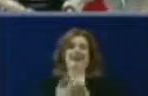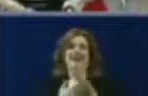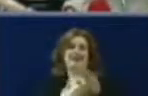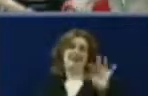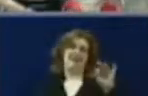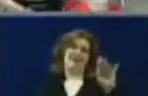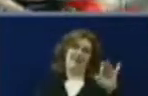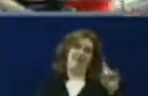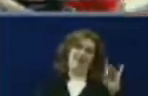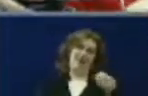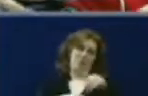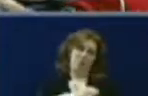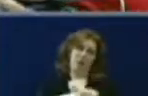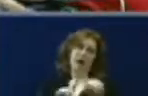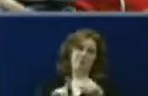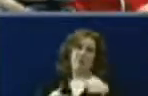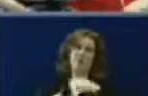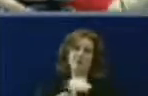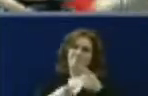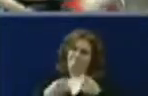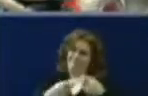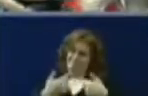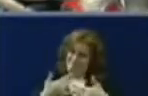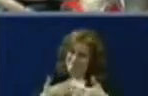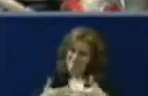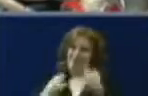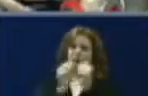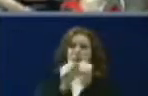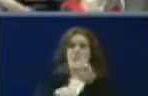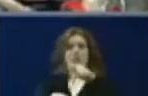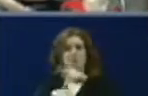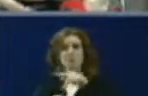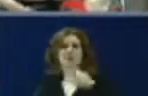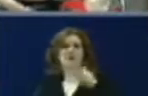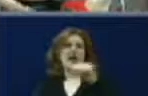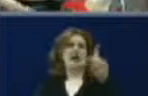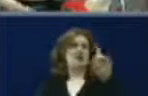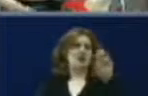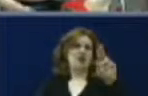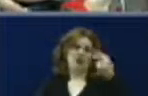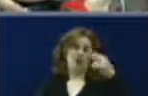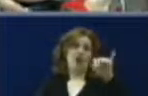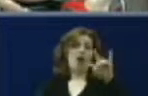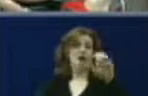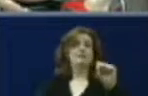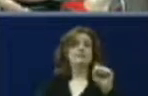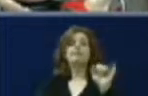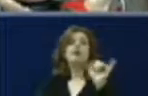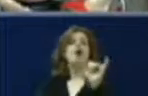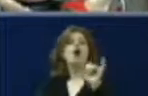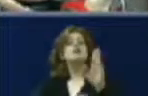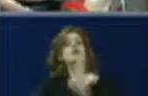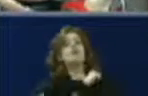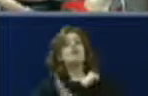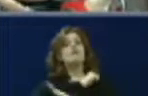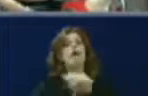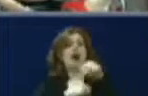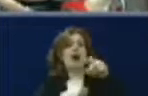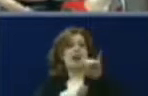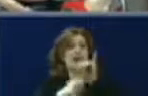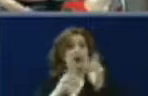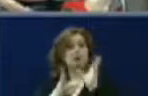but we managed anyway with Principal Benita Benbow and Dr. Hargens. Also, the Fall Equity and